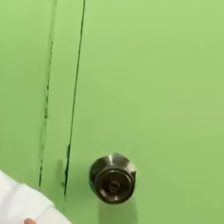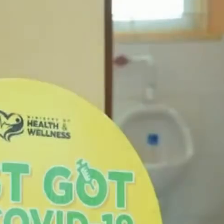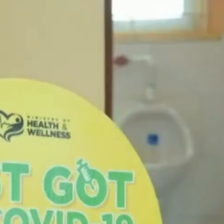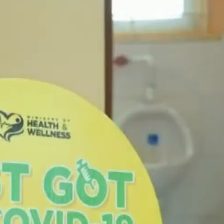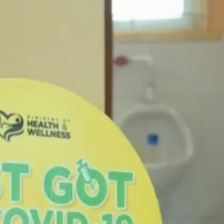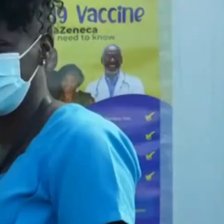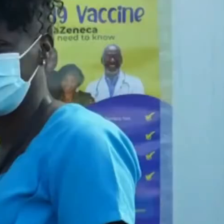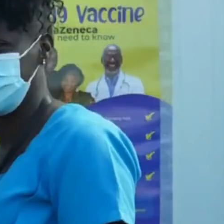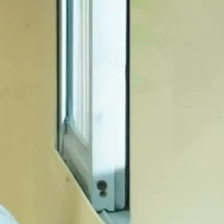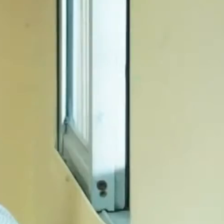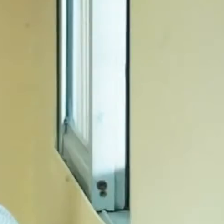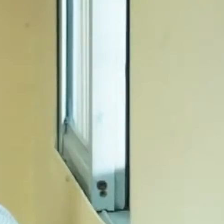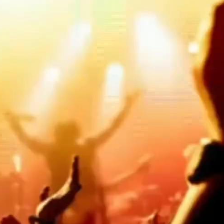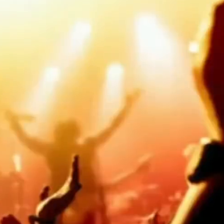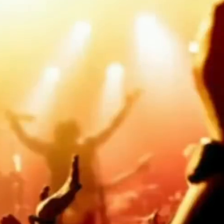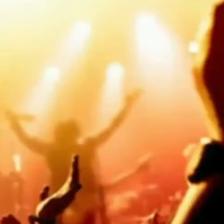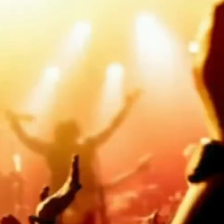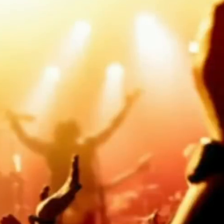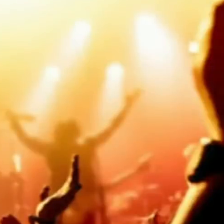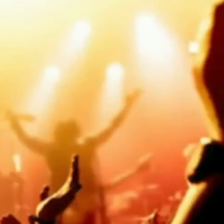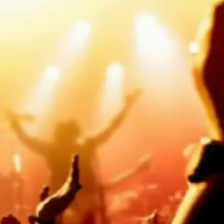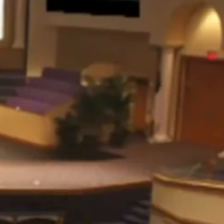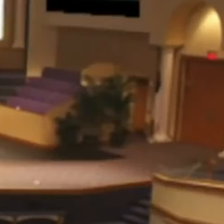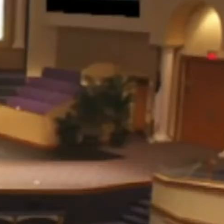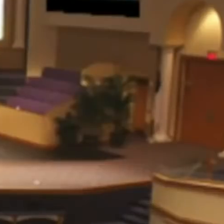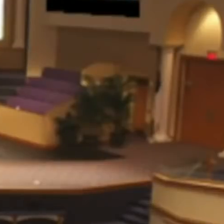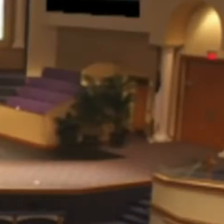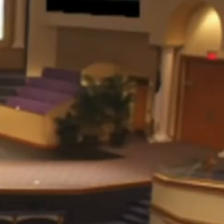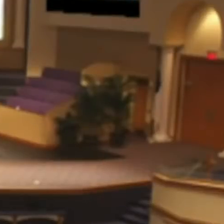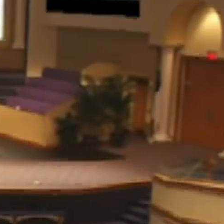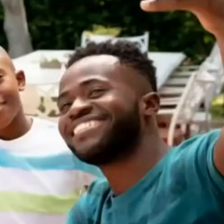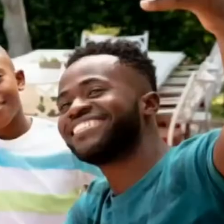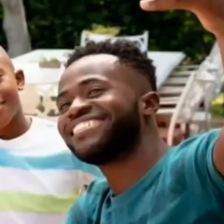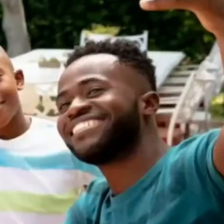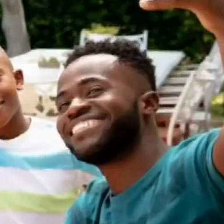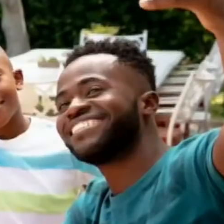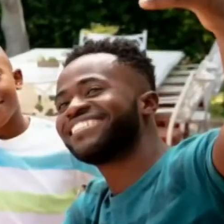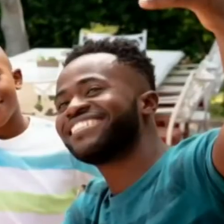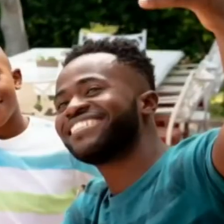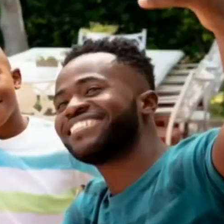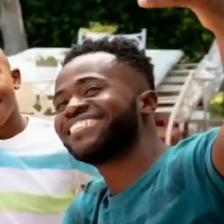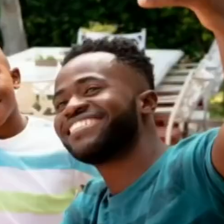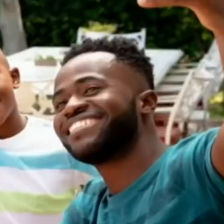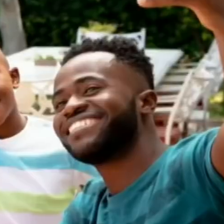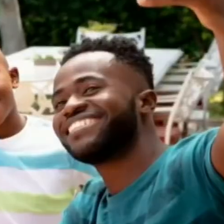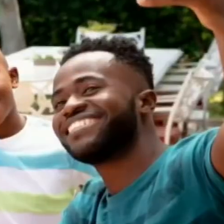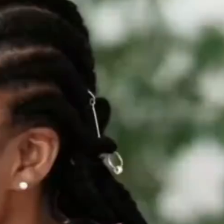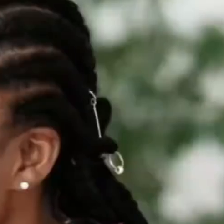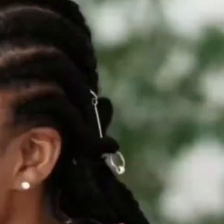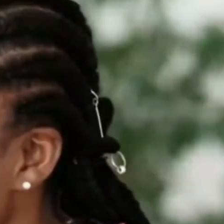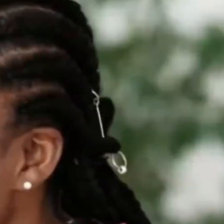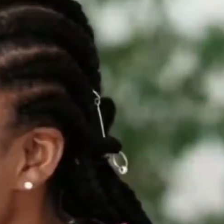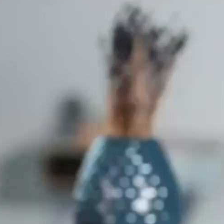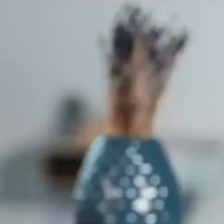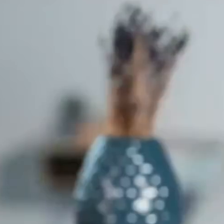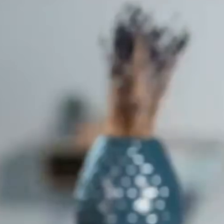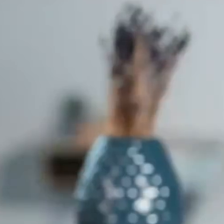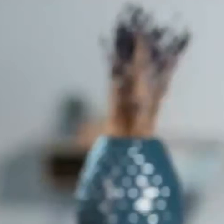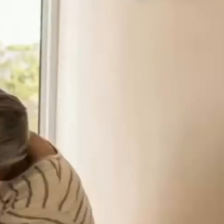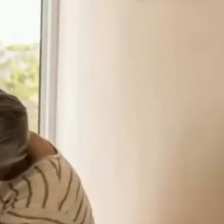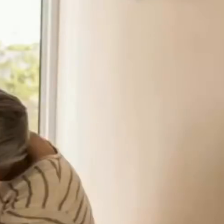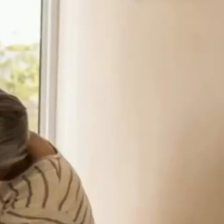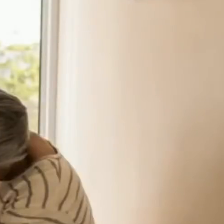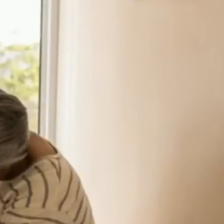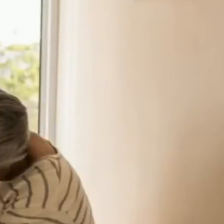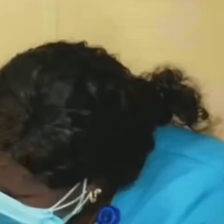the things you love most, like partying, going to church, like family dinners, like simply giving your mom or dad